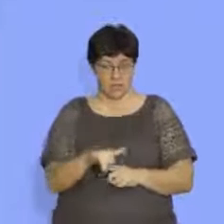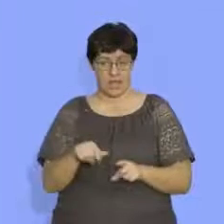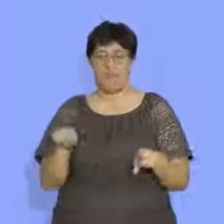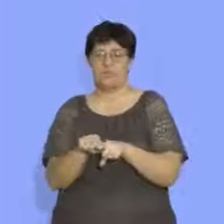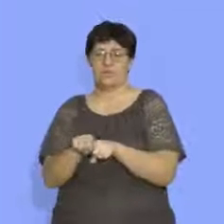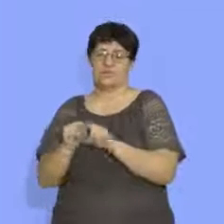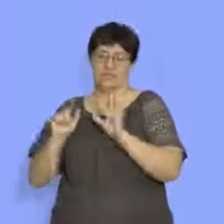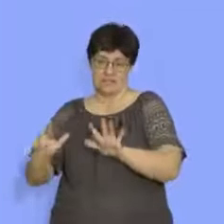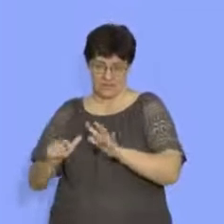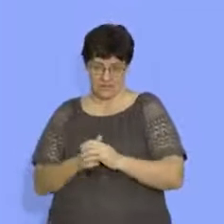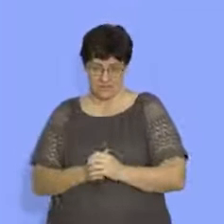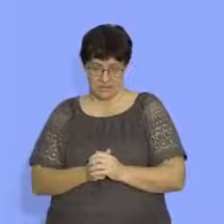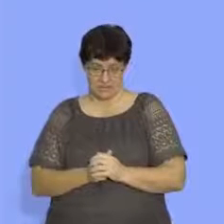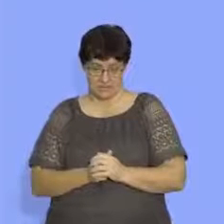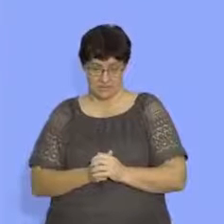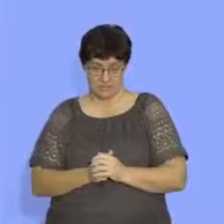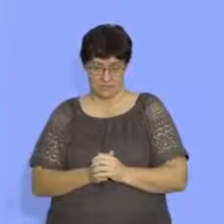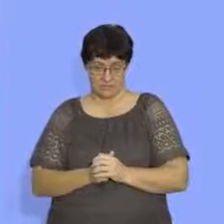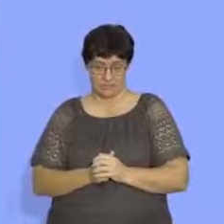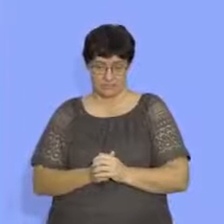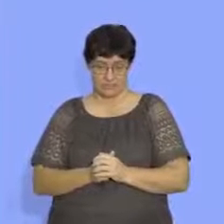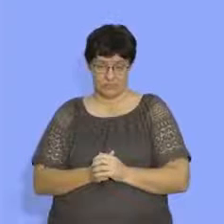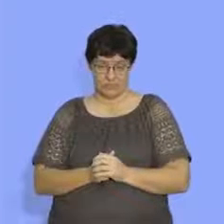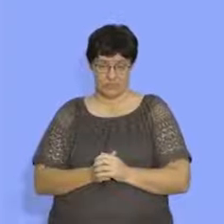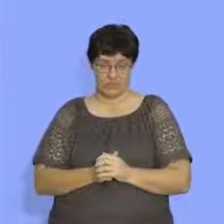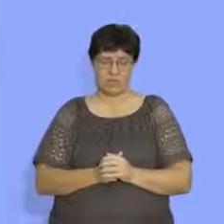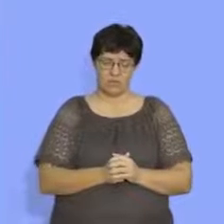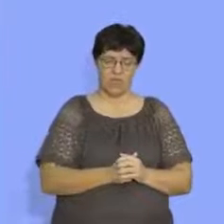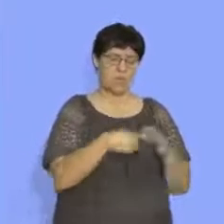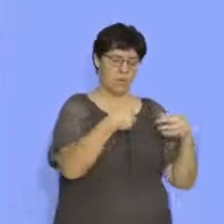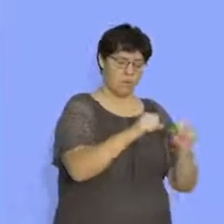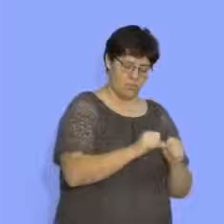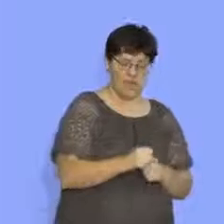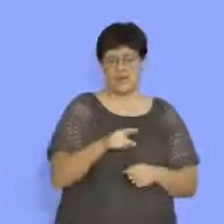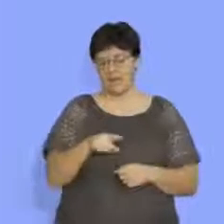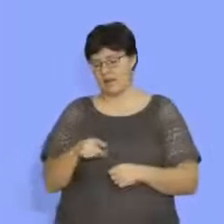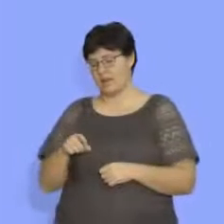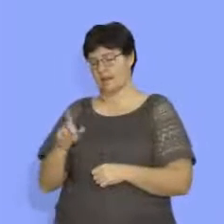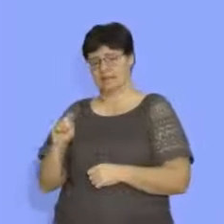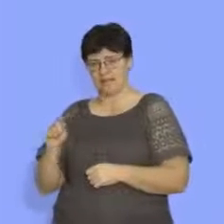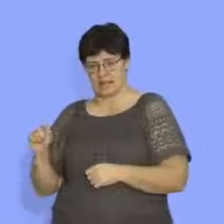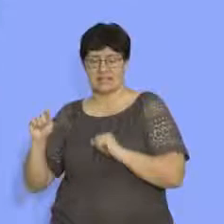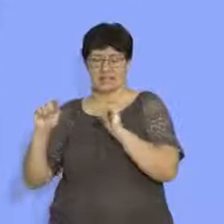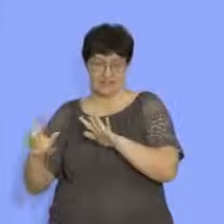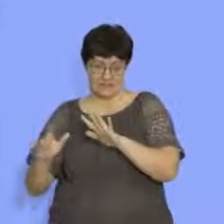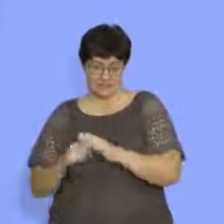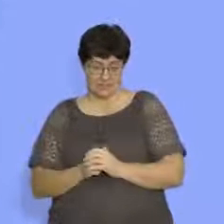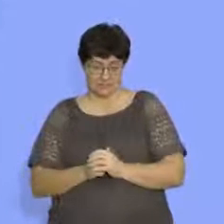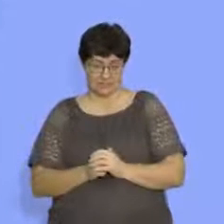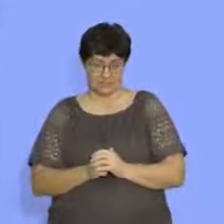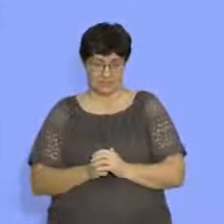is equals to 7, right? The number of motorbikes plus the number of tuk-tuks must equal a